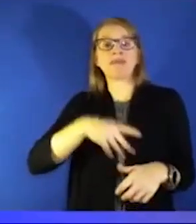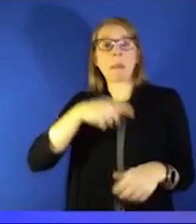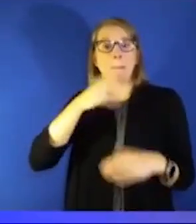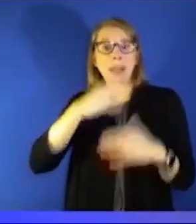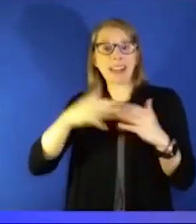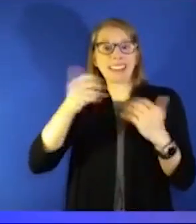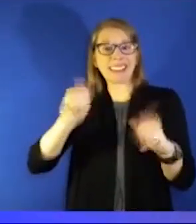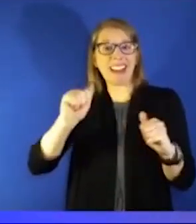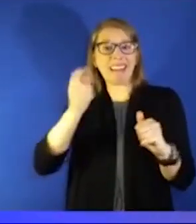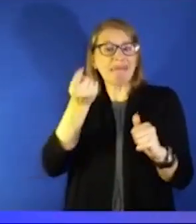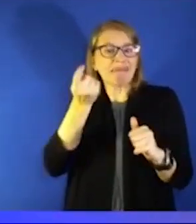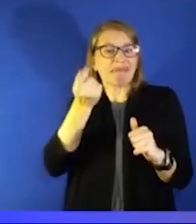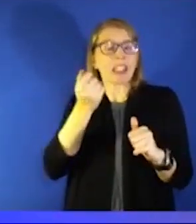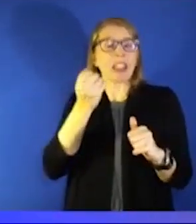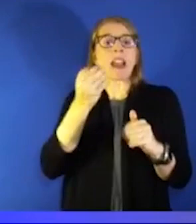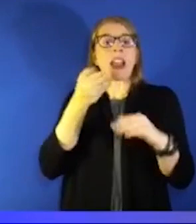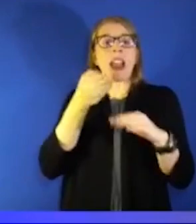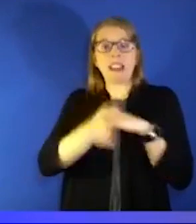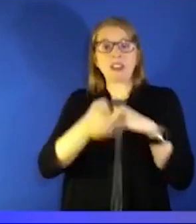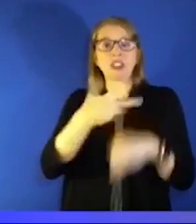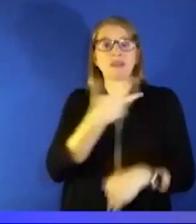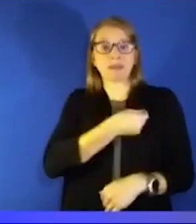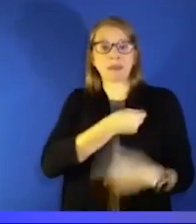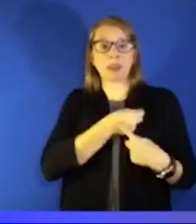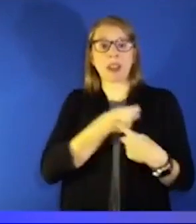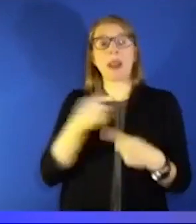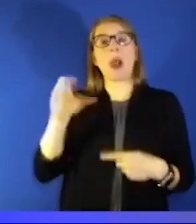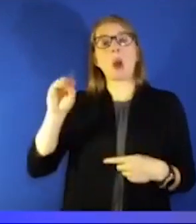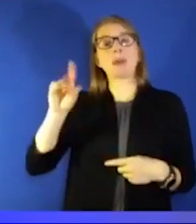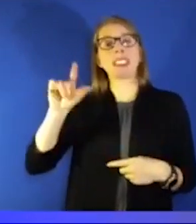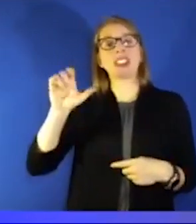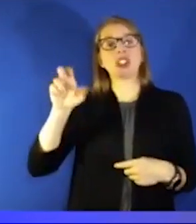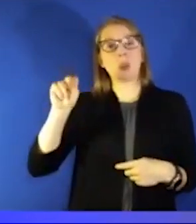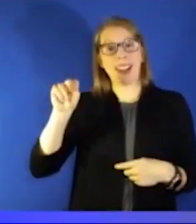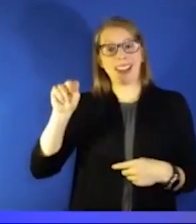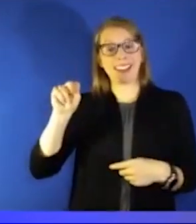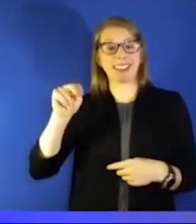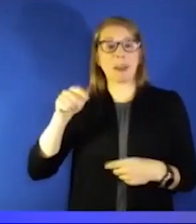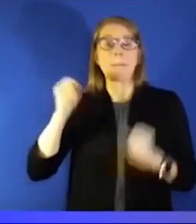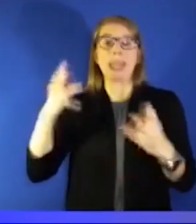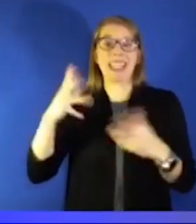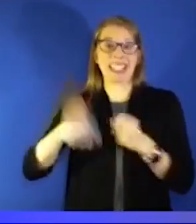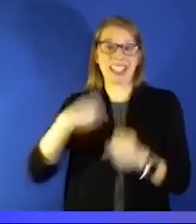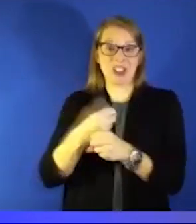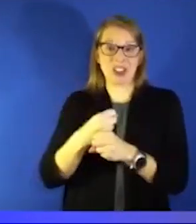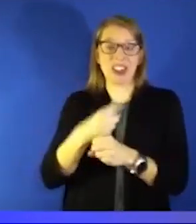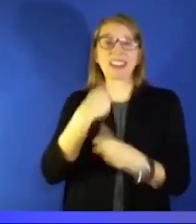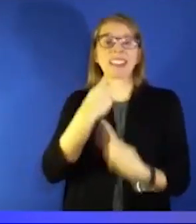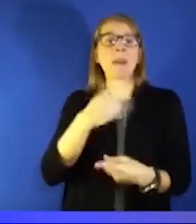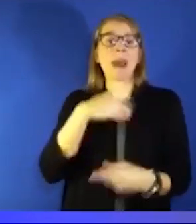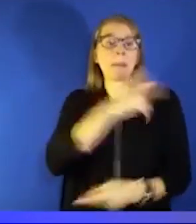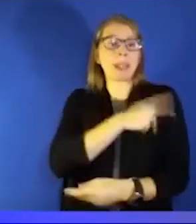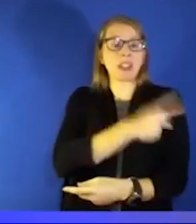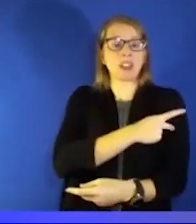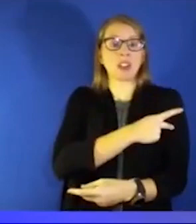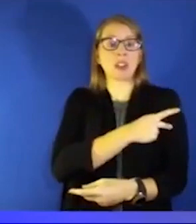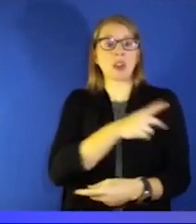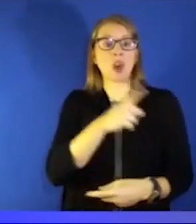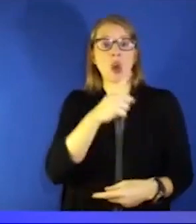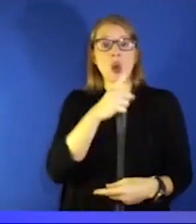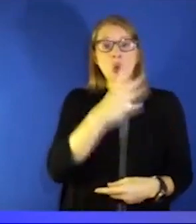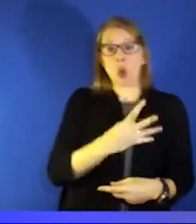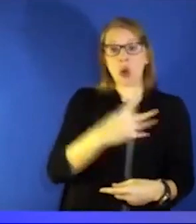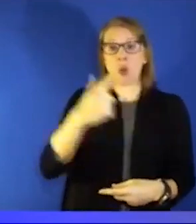an obstetrician for a number of years, this comes up pretty frequently. I tell my patients, between a quarter and a third of women who